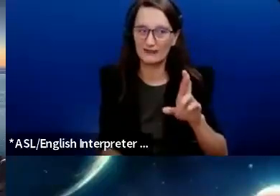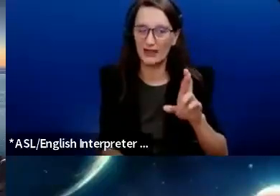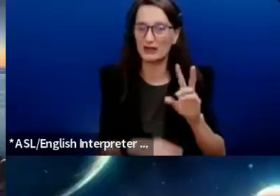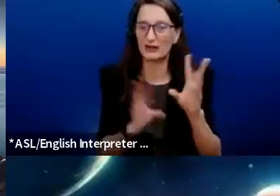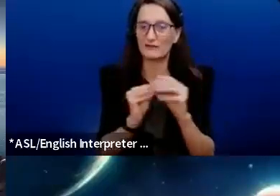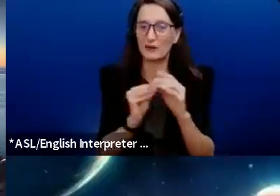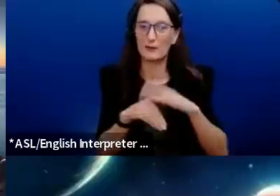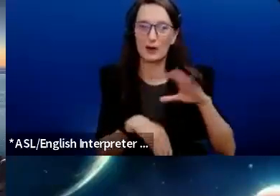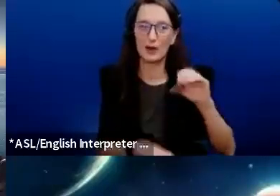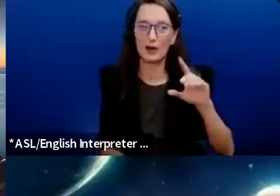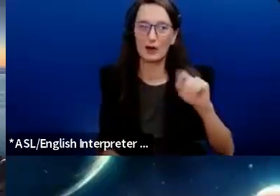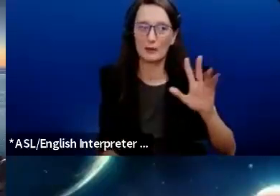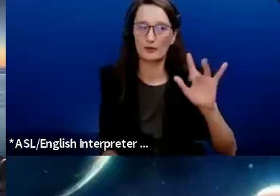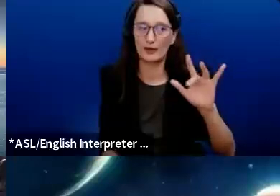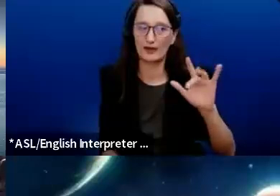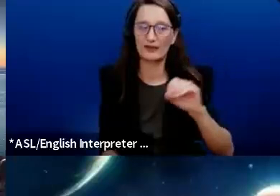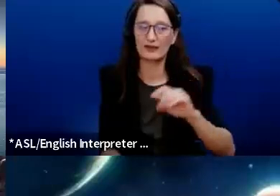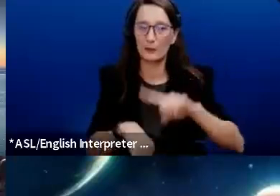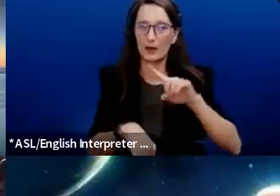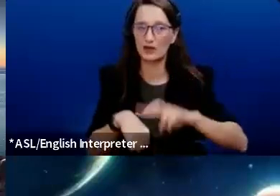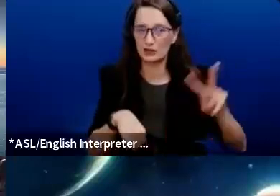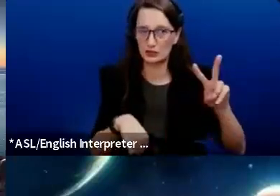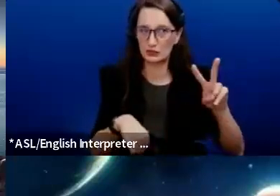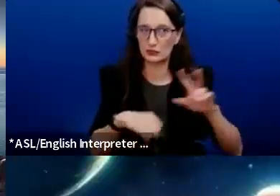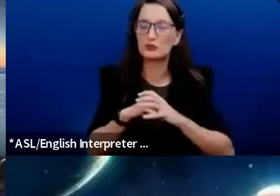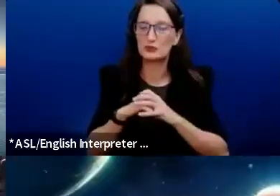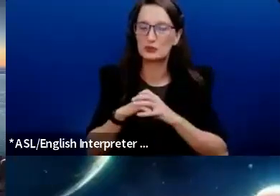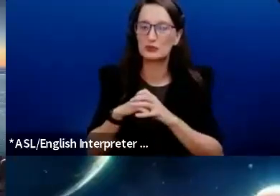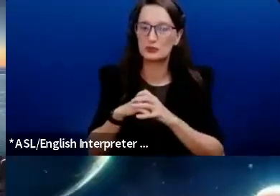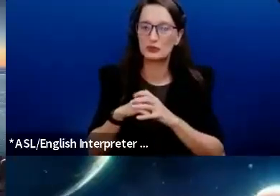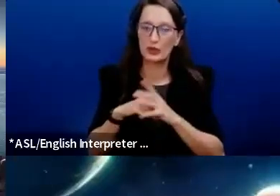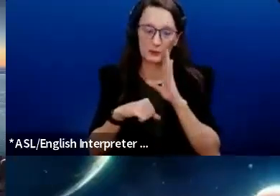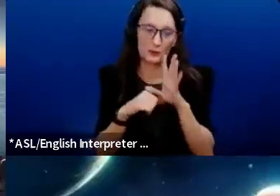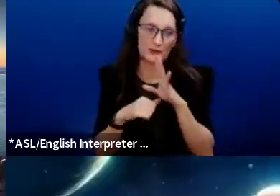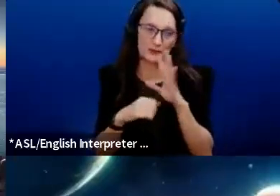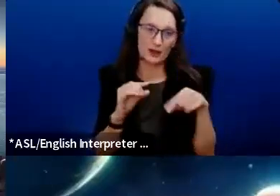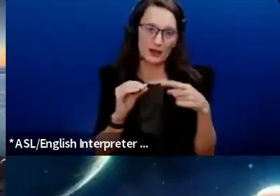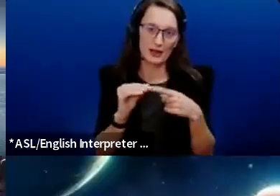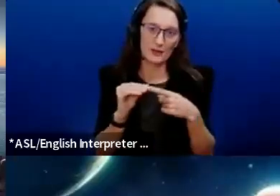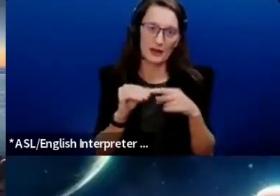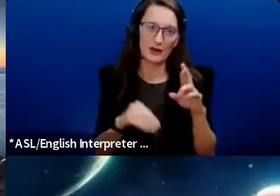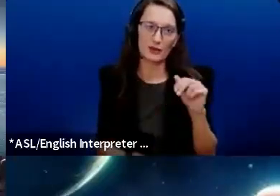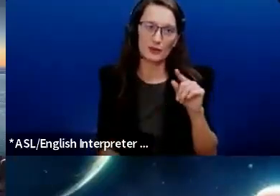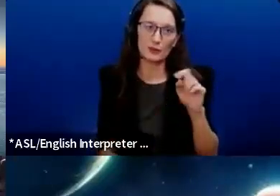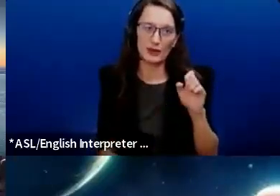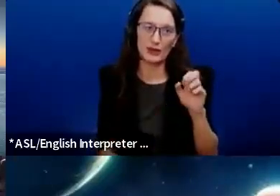24th from 1 to 2 p.m. And we will be talking about the rate